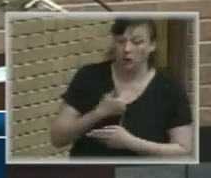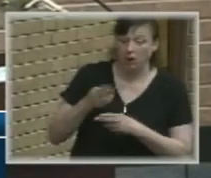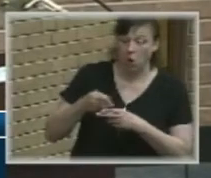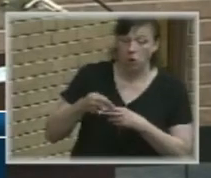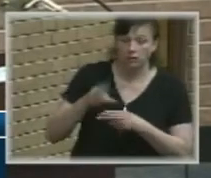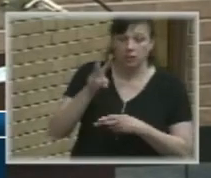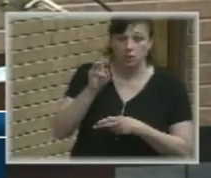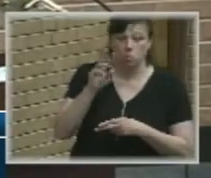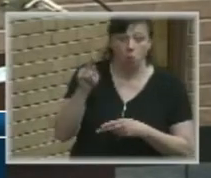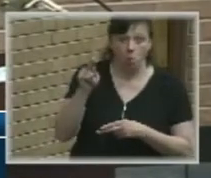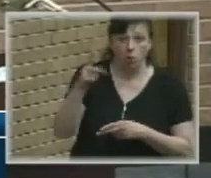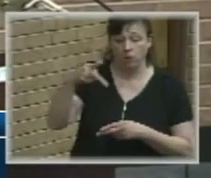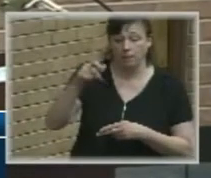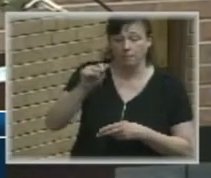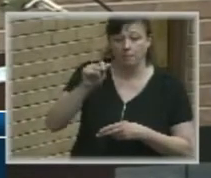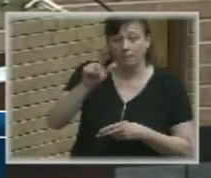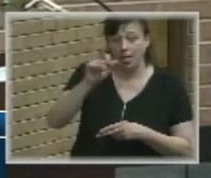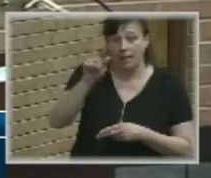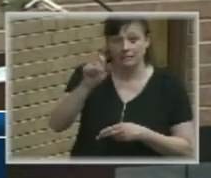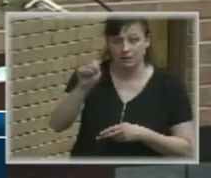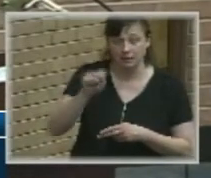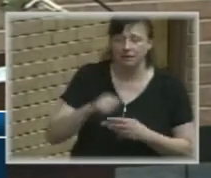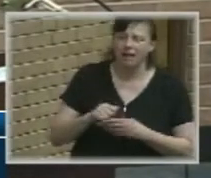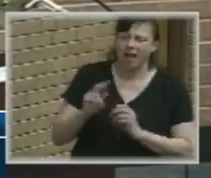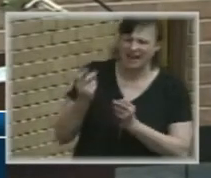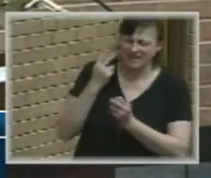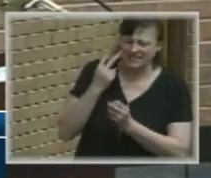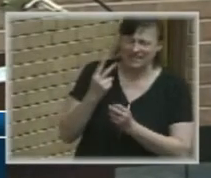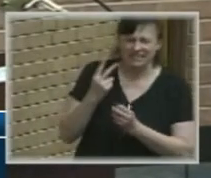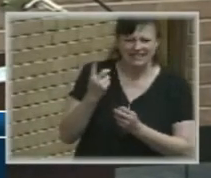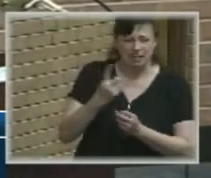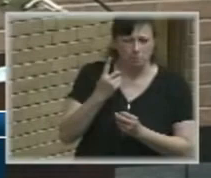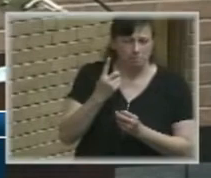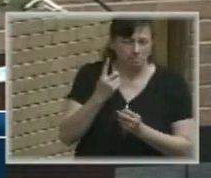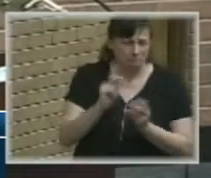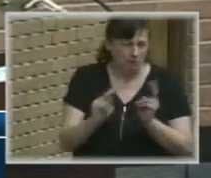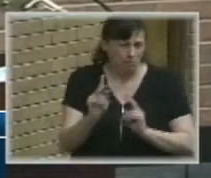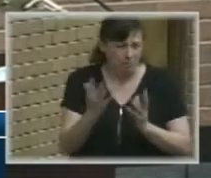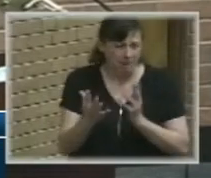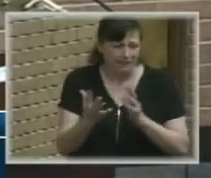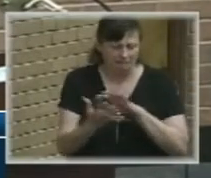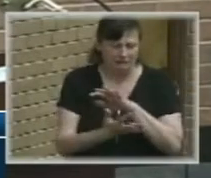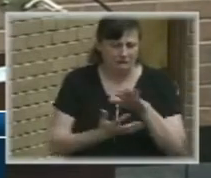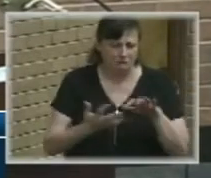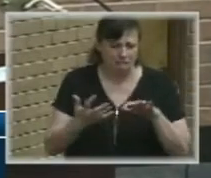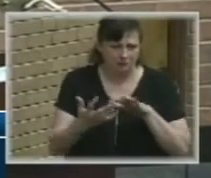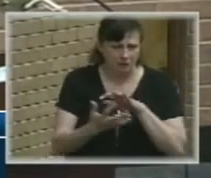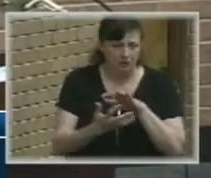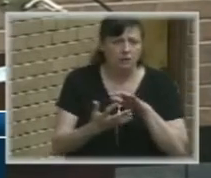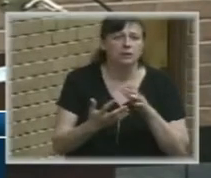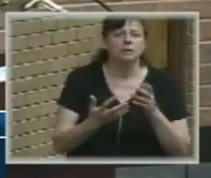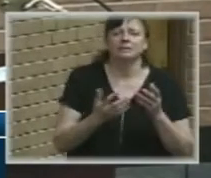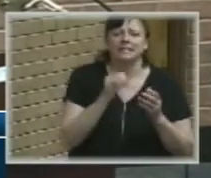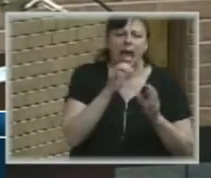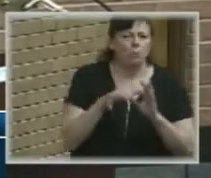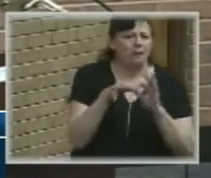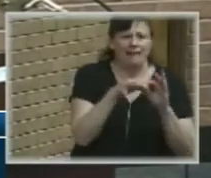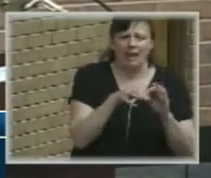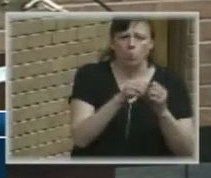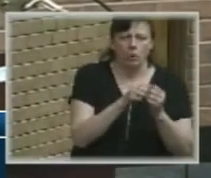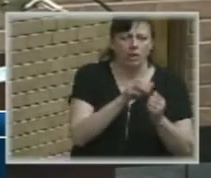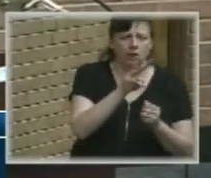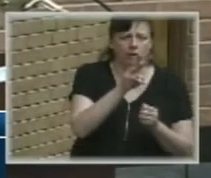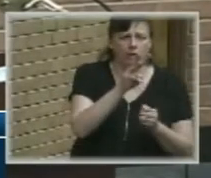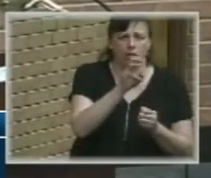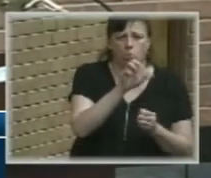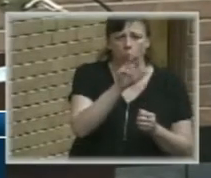term and was careful, but I can see how somebody might confuse it using the Wolk name with the Wolk Foundation. This has nothing to do with the